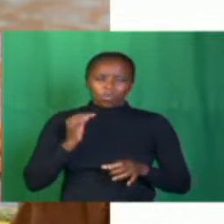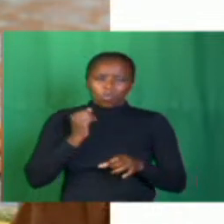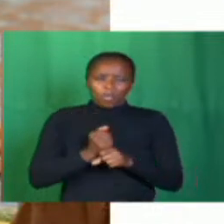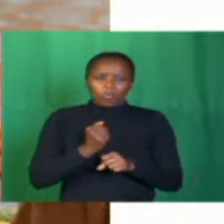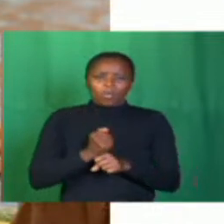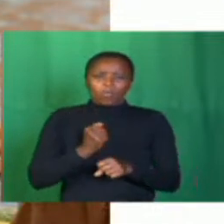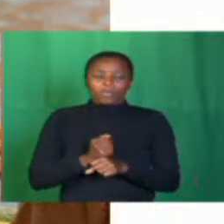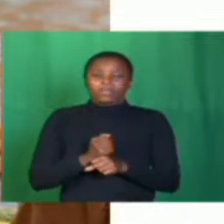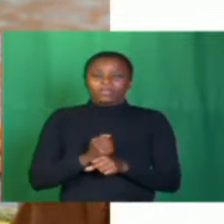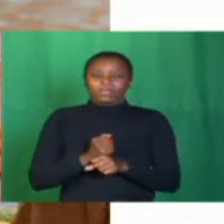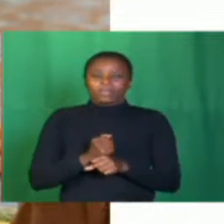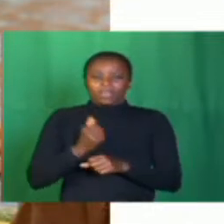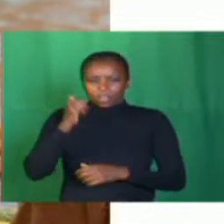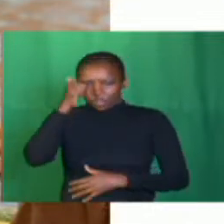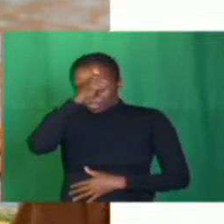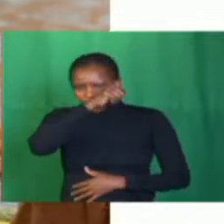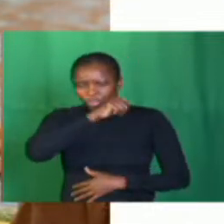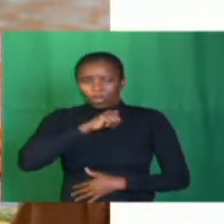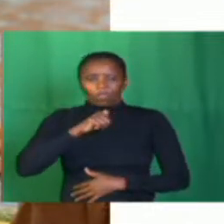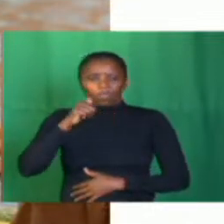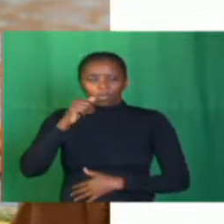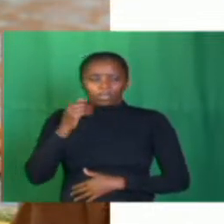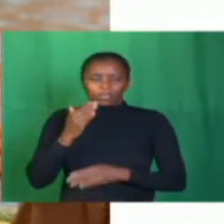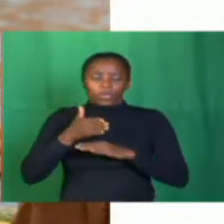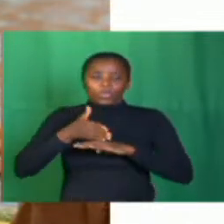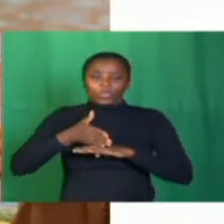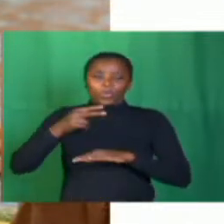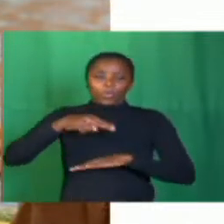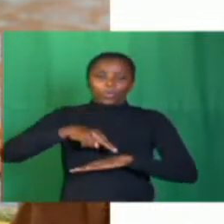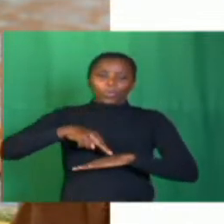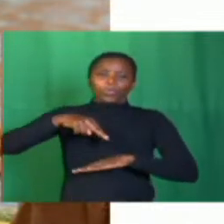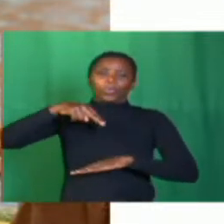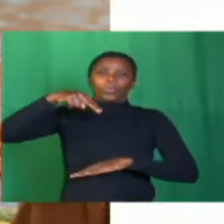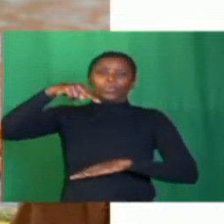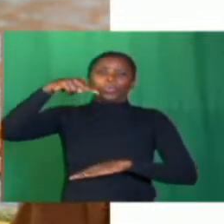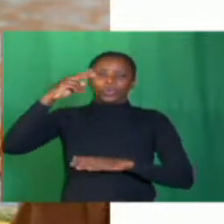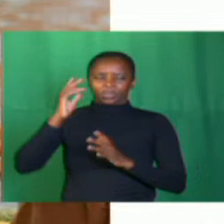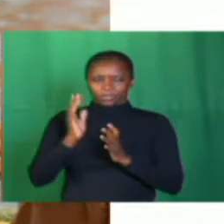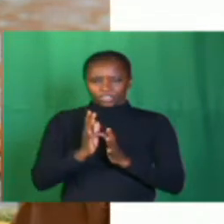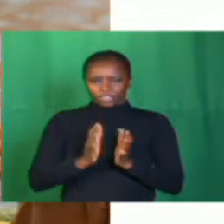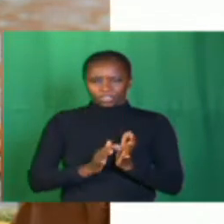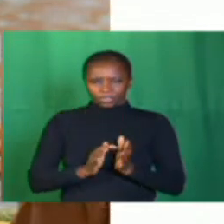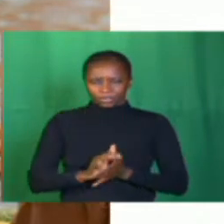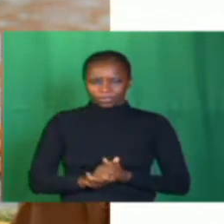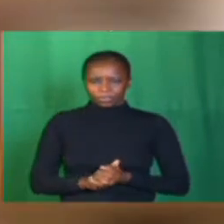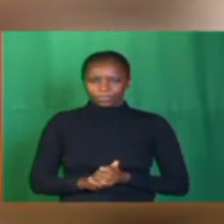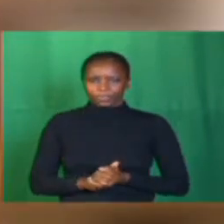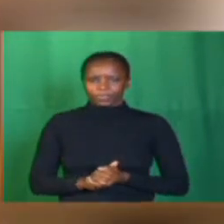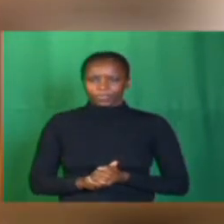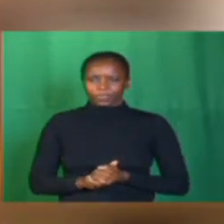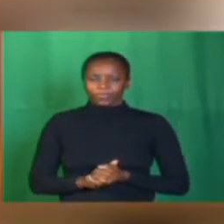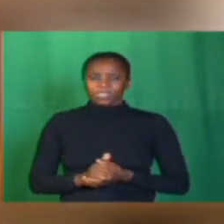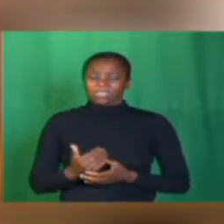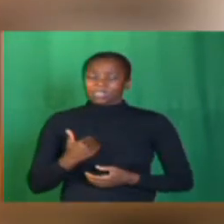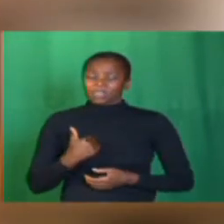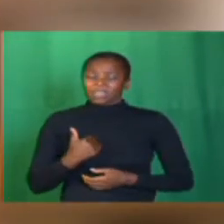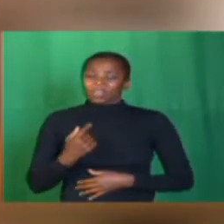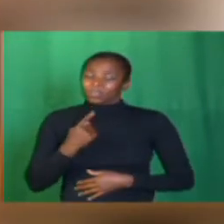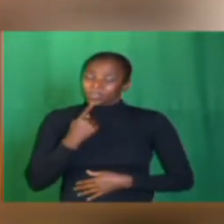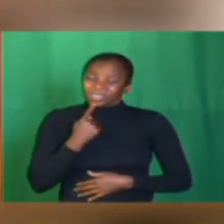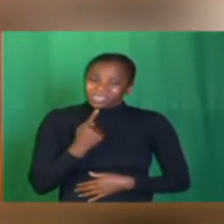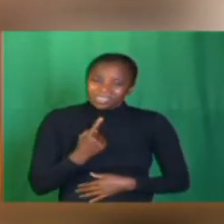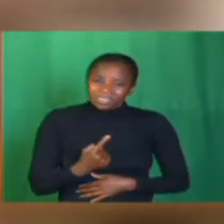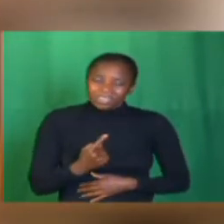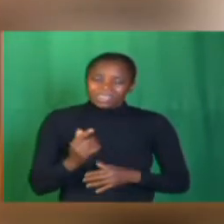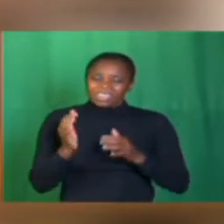seeing through the ascension of Jesus Christ. I normally emphasize the fact